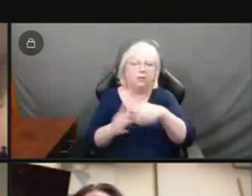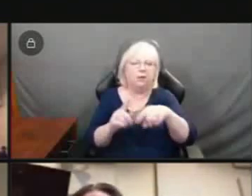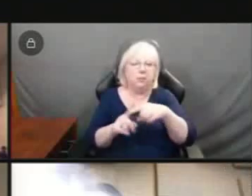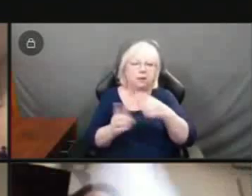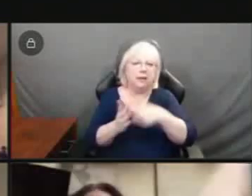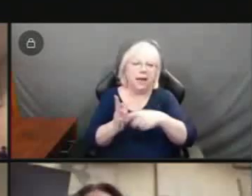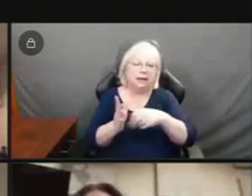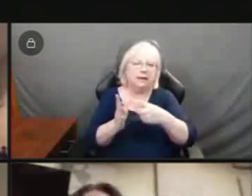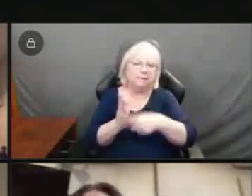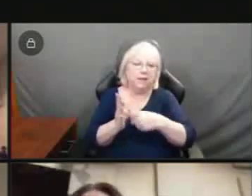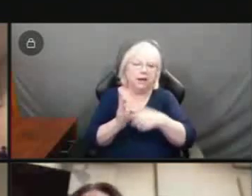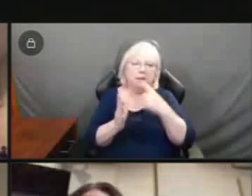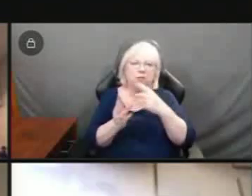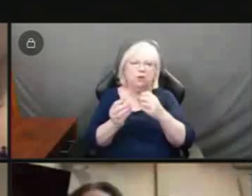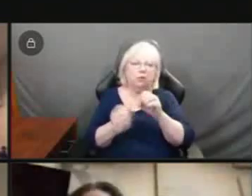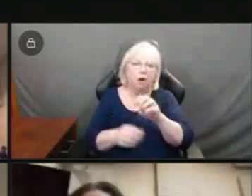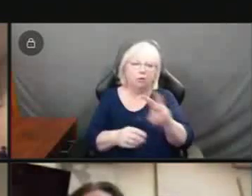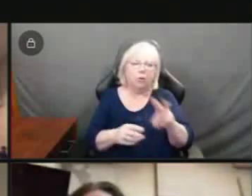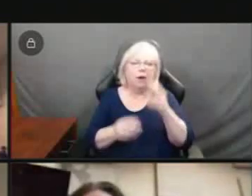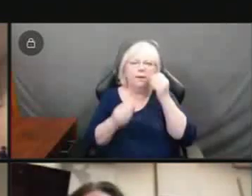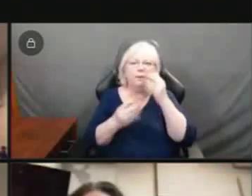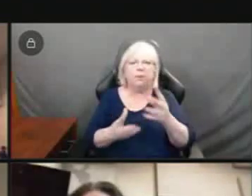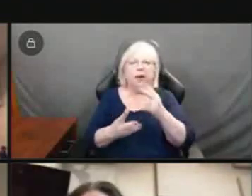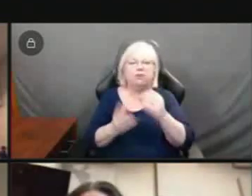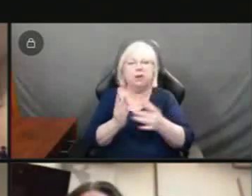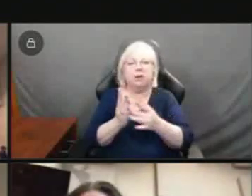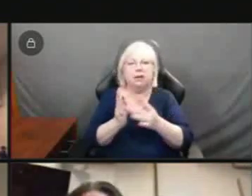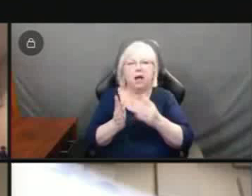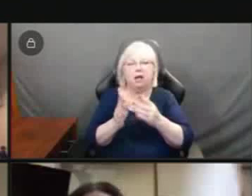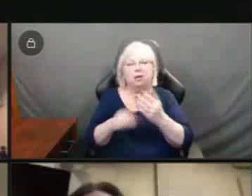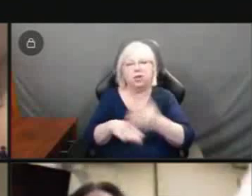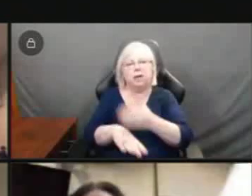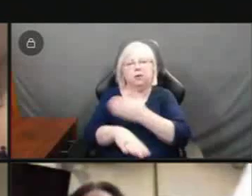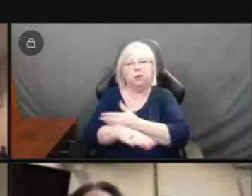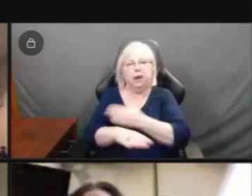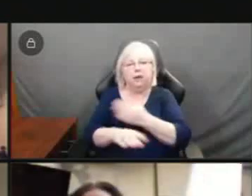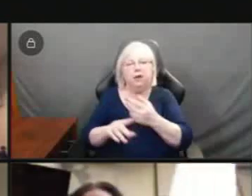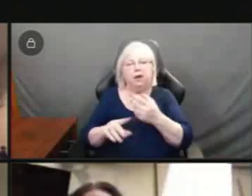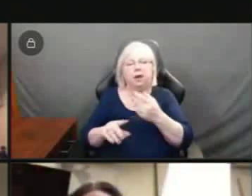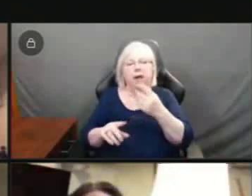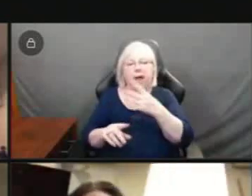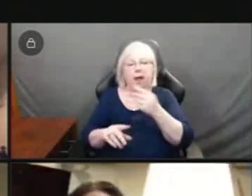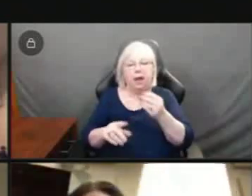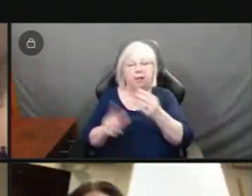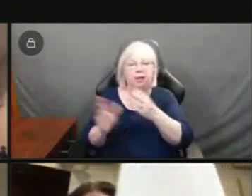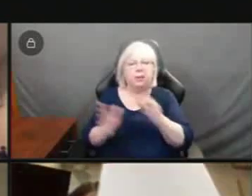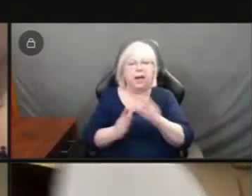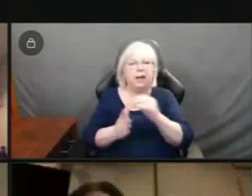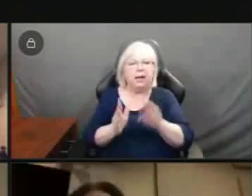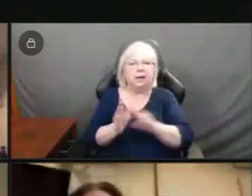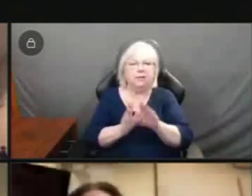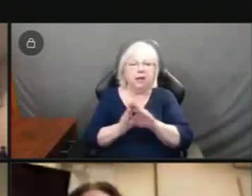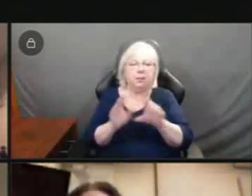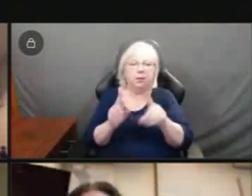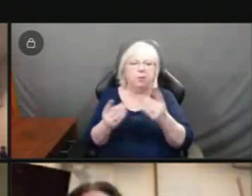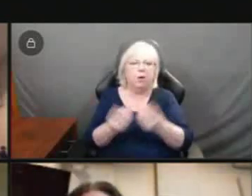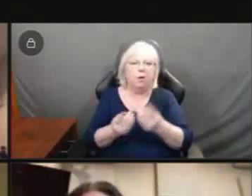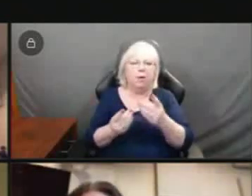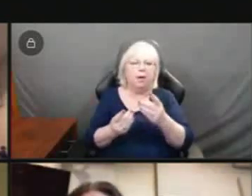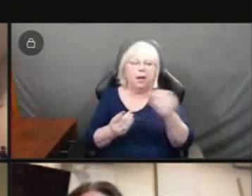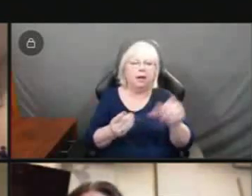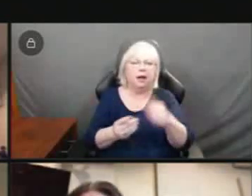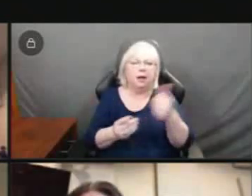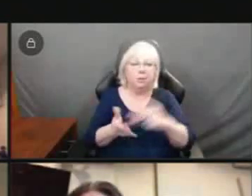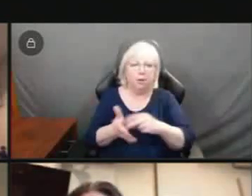fees for software information technology upgrades for the Finance Department, Purchasing Division, and the Planning and Development Department, and for the